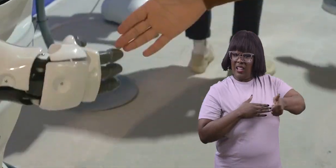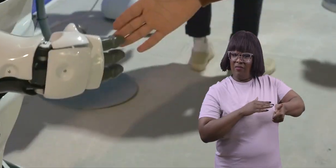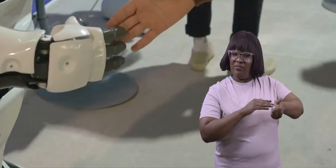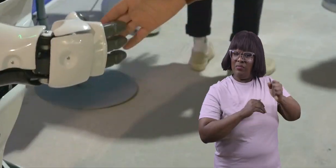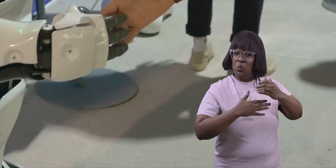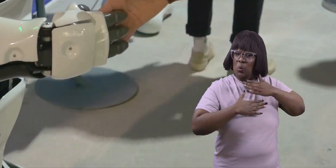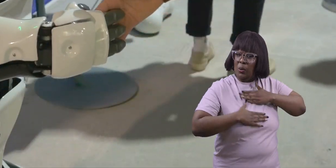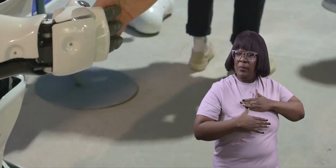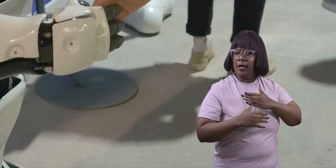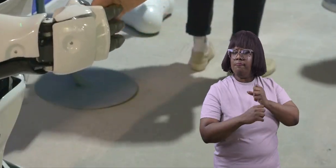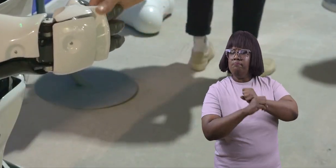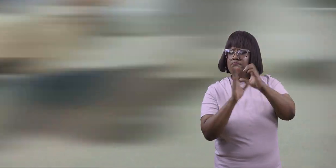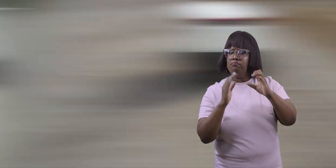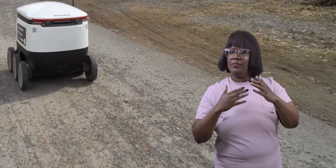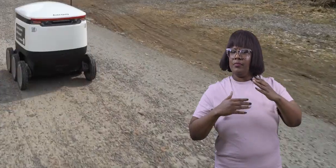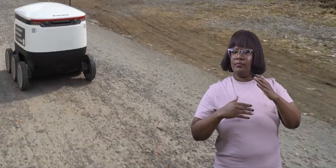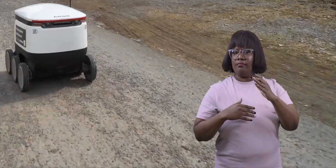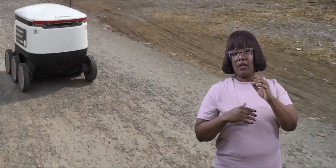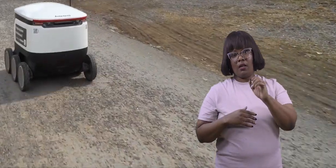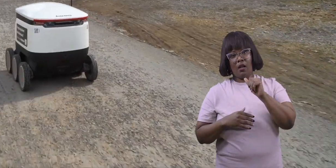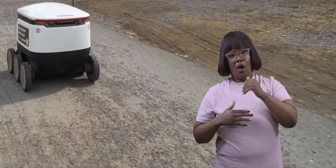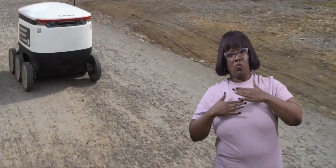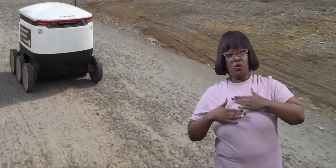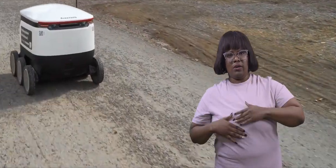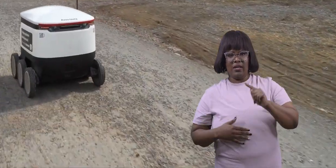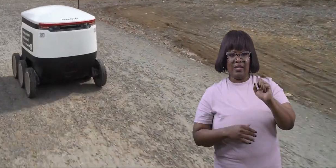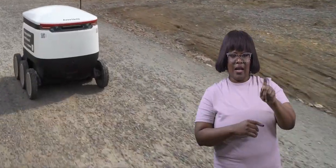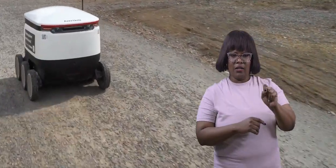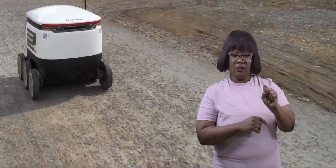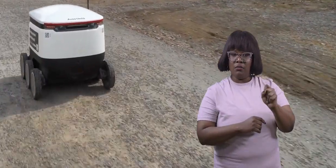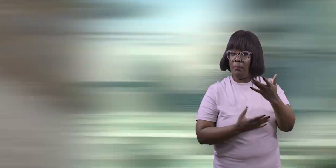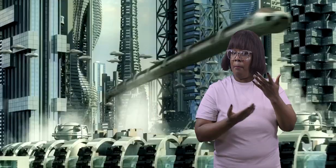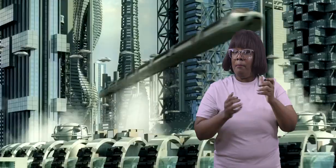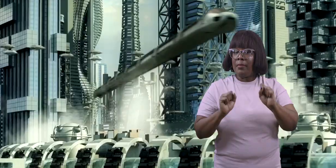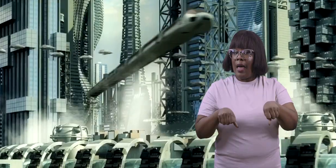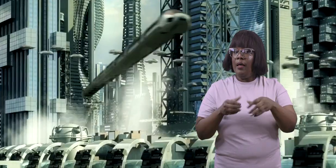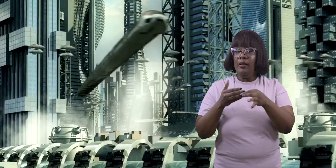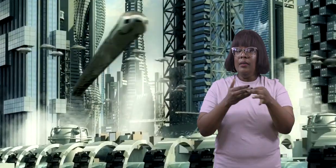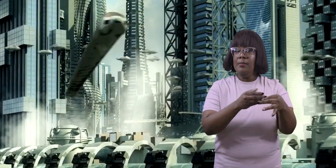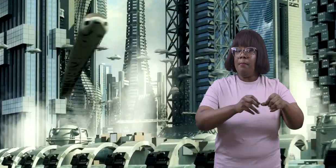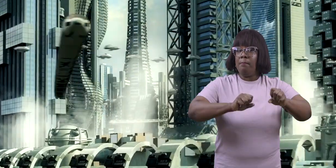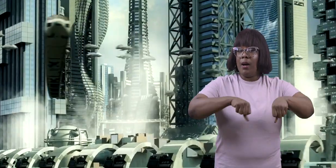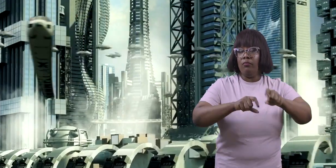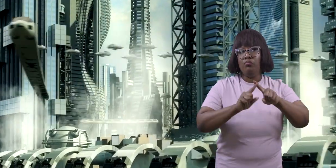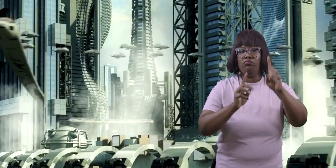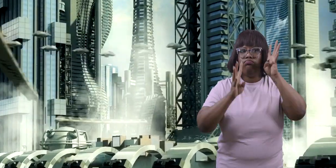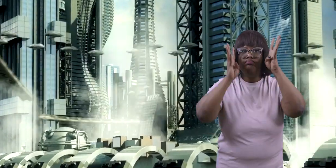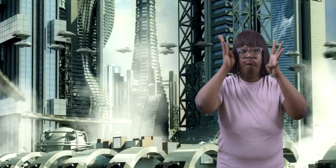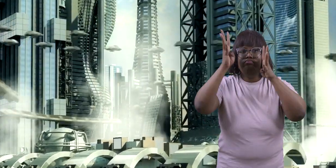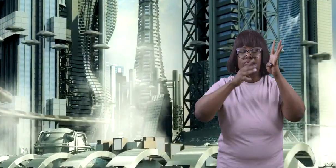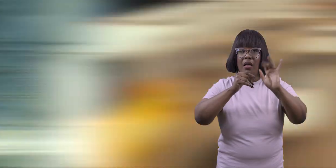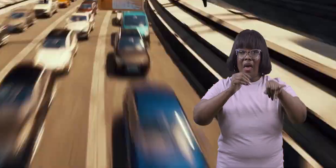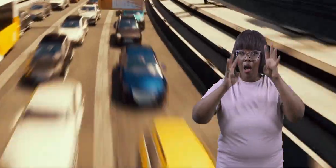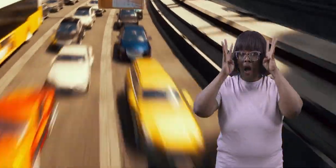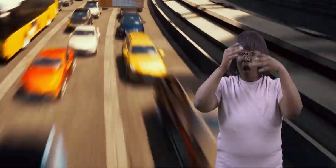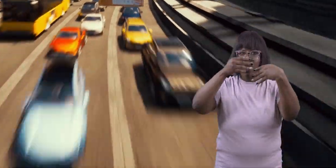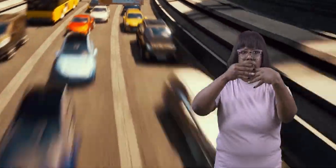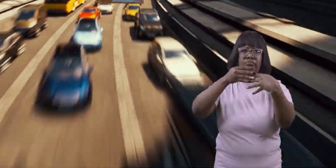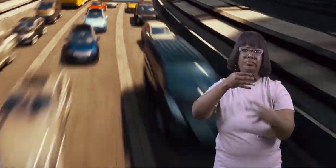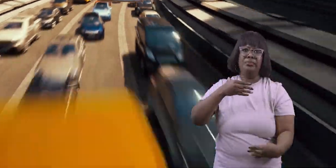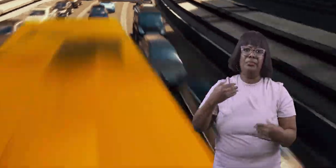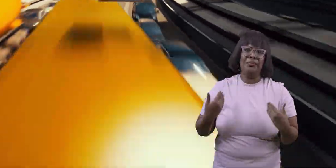Robots can perform both human and non-human tasks, which means the possibilities for creation